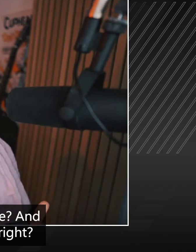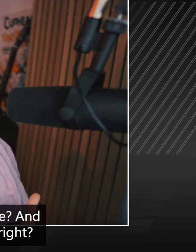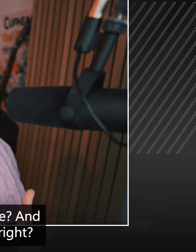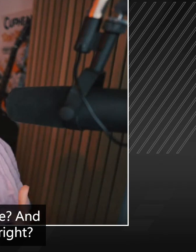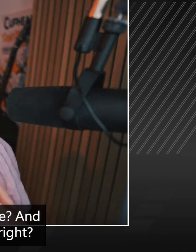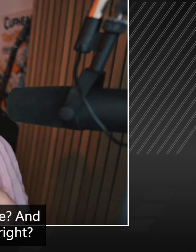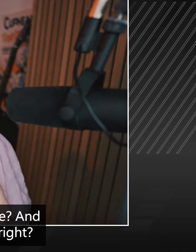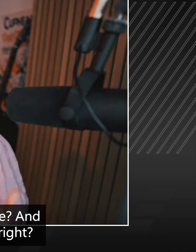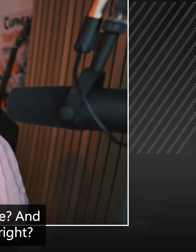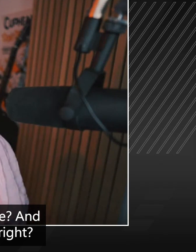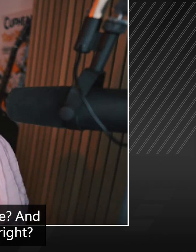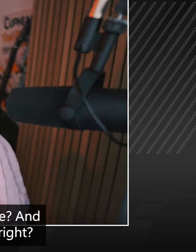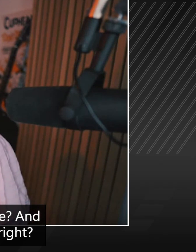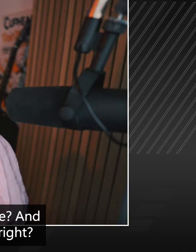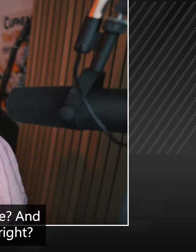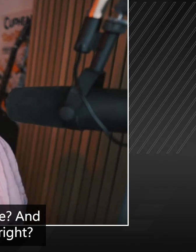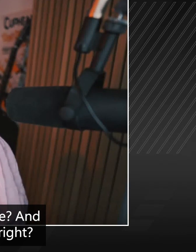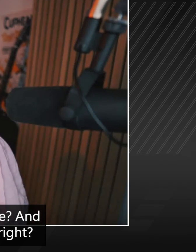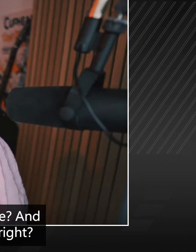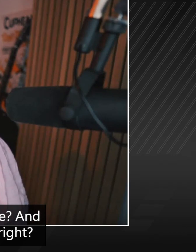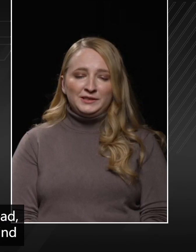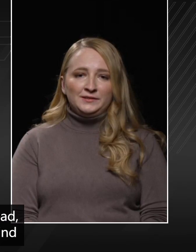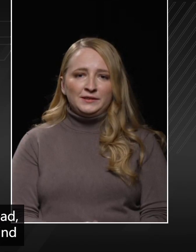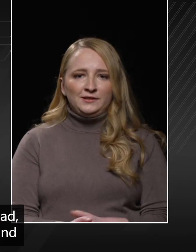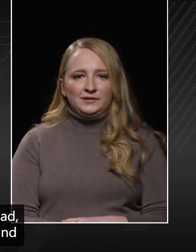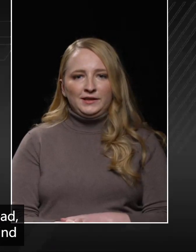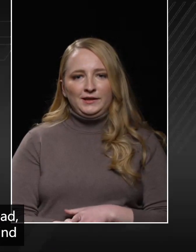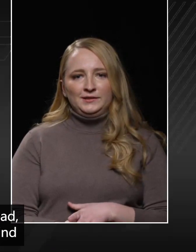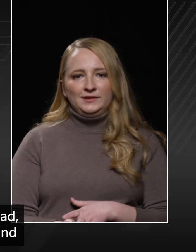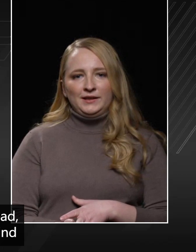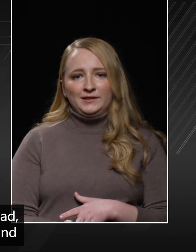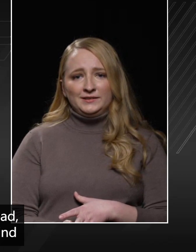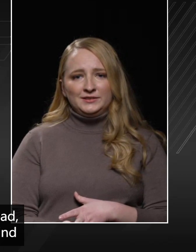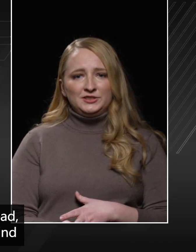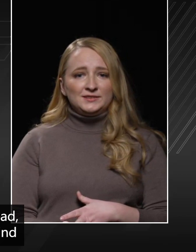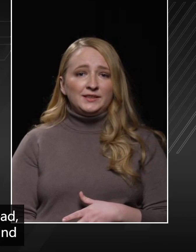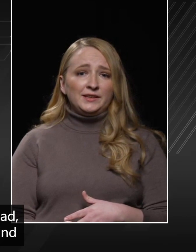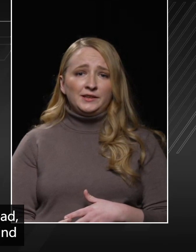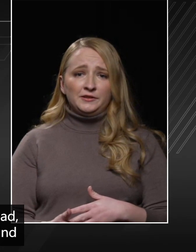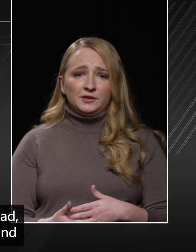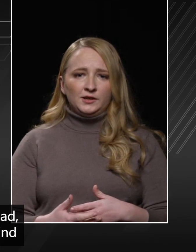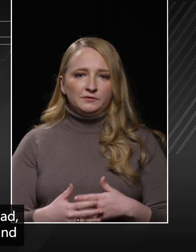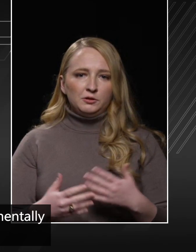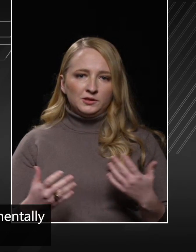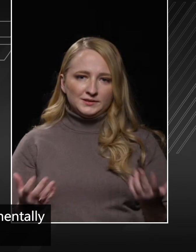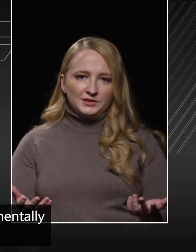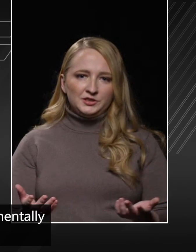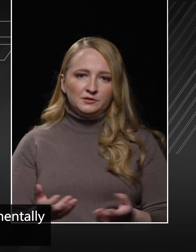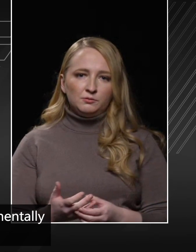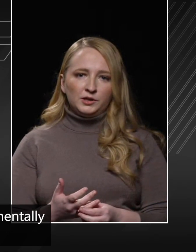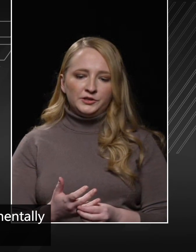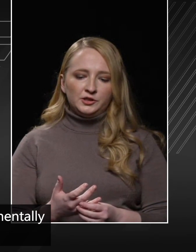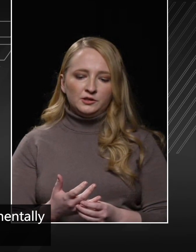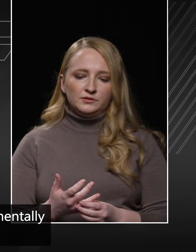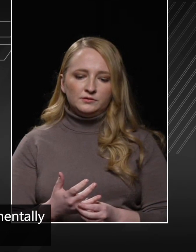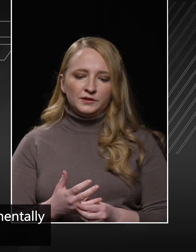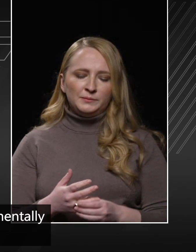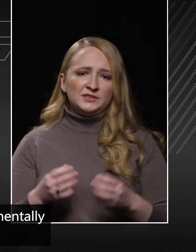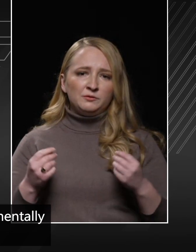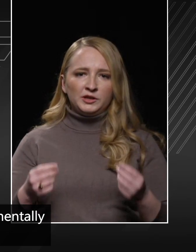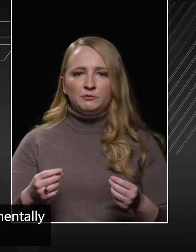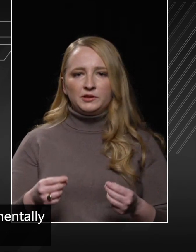like there? And why is it so important to get that right? You really hit the nail on the head in that it is just like any other kind of localization where